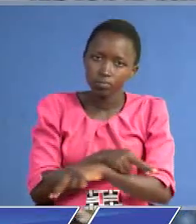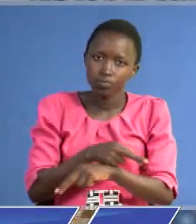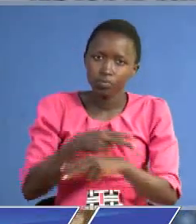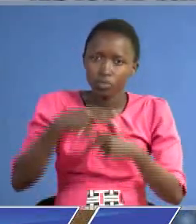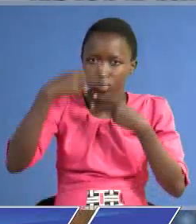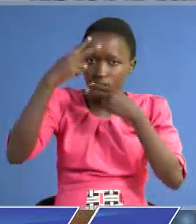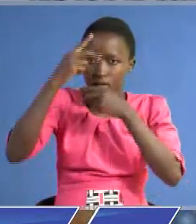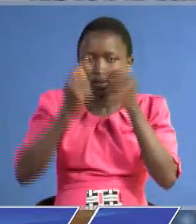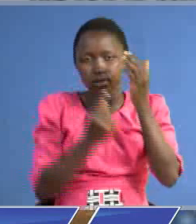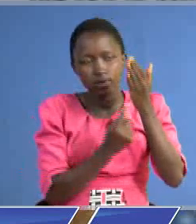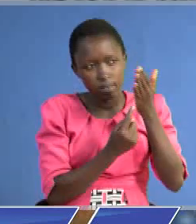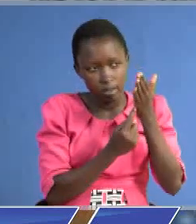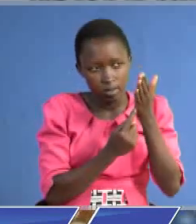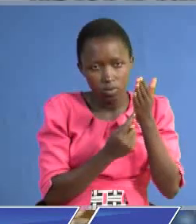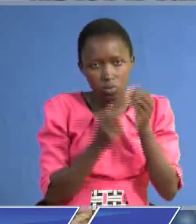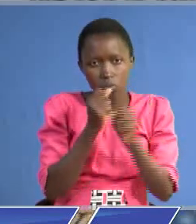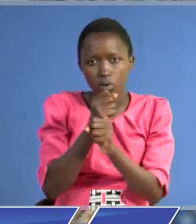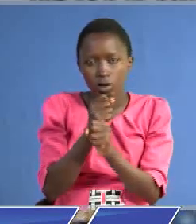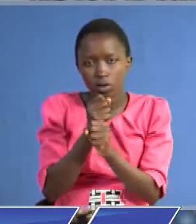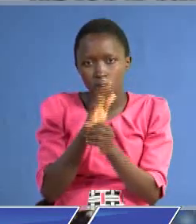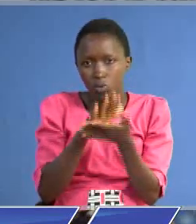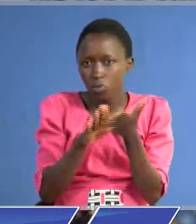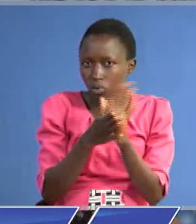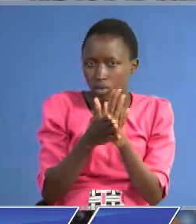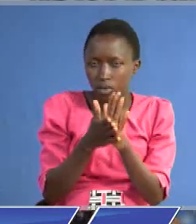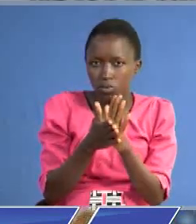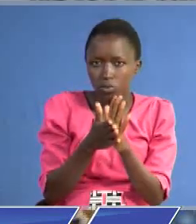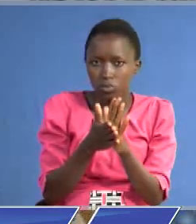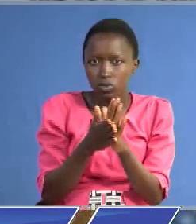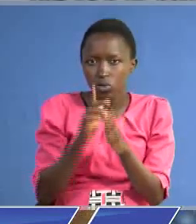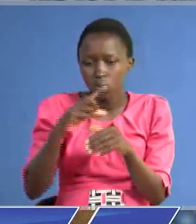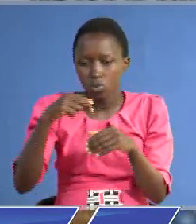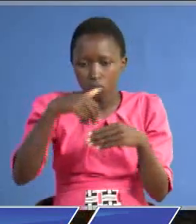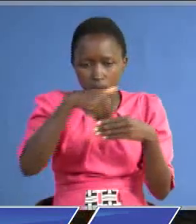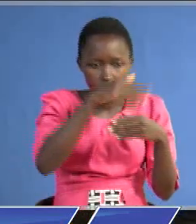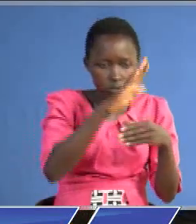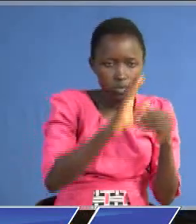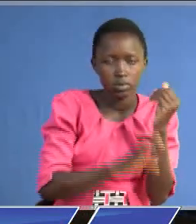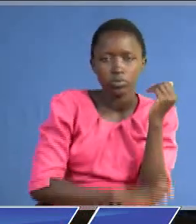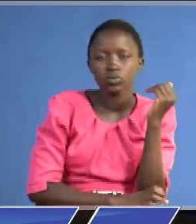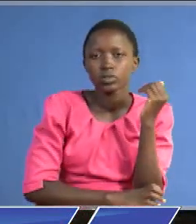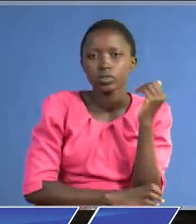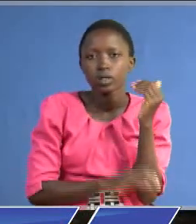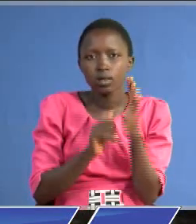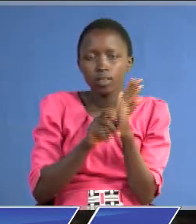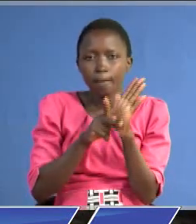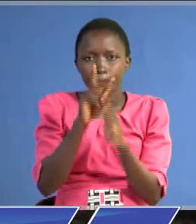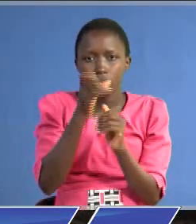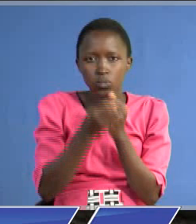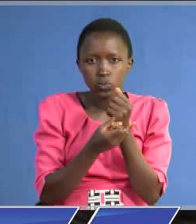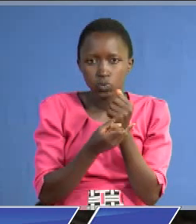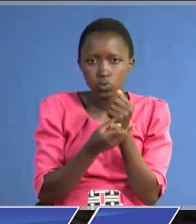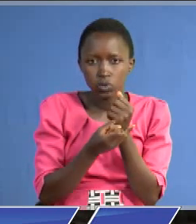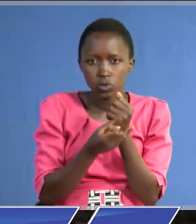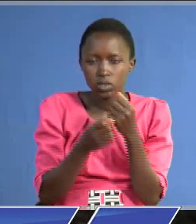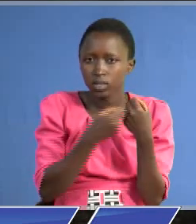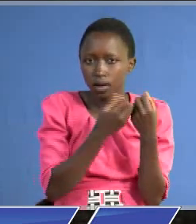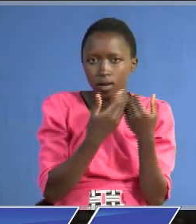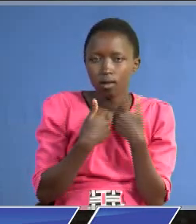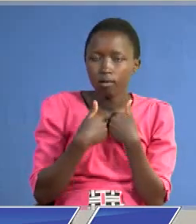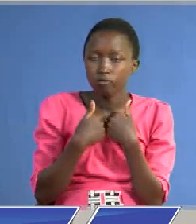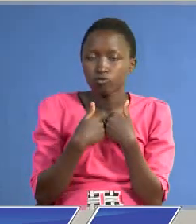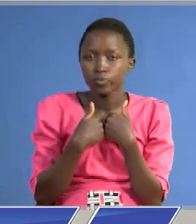high-tech work without having to go outside the country. The project is not short of